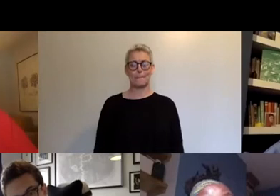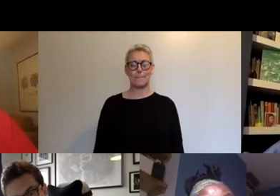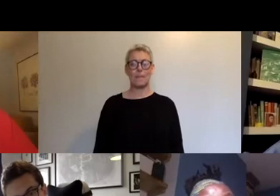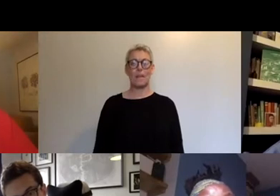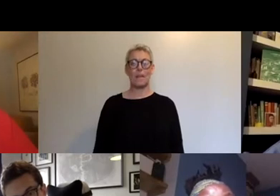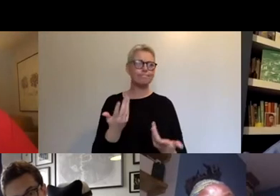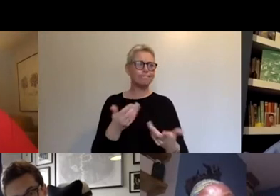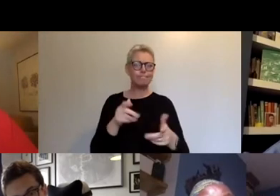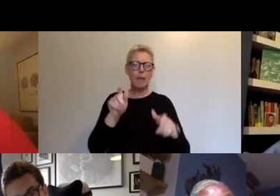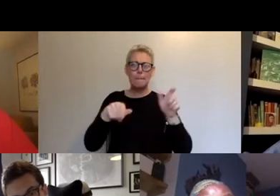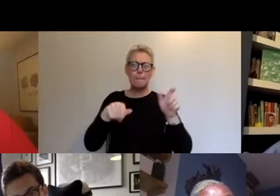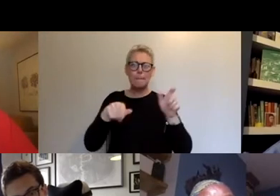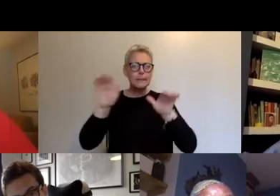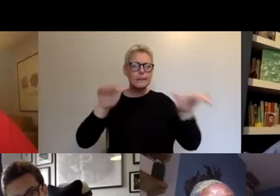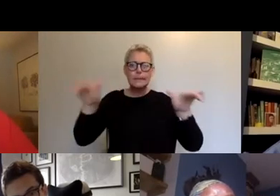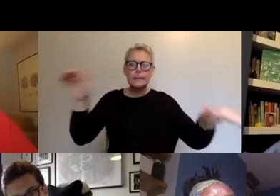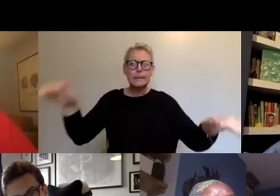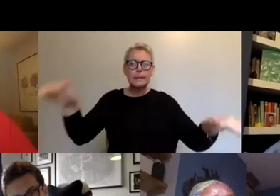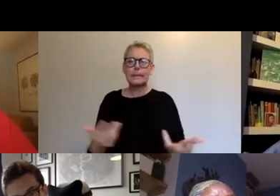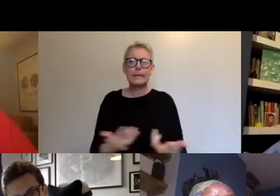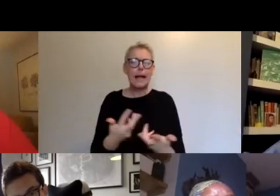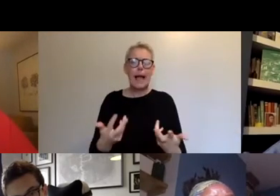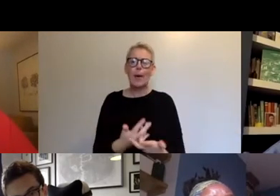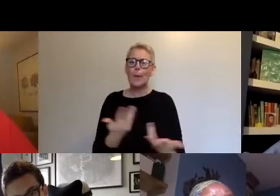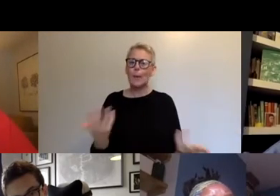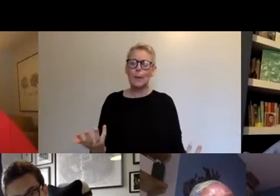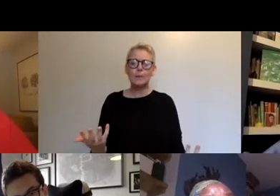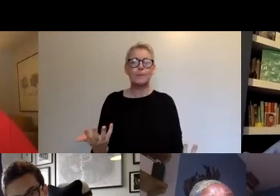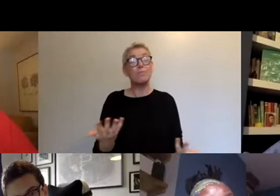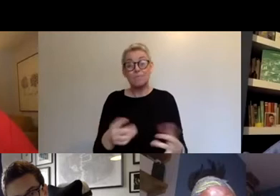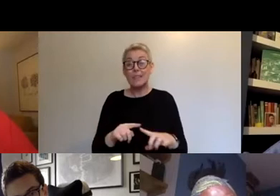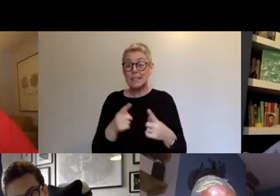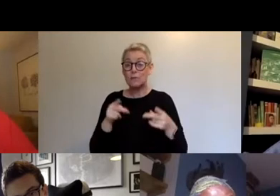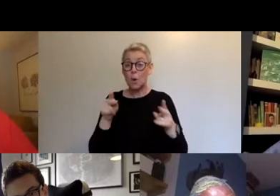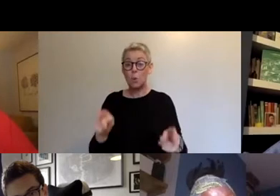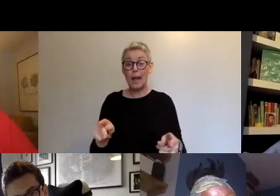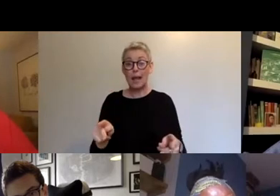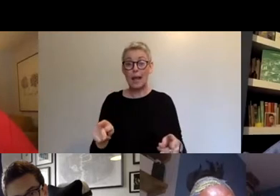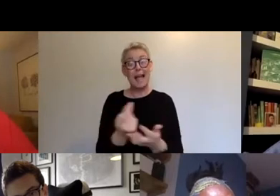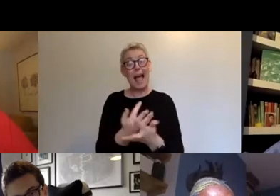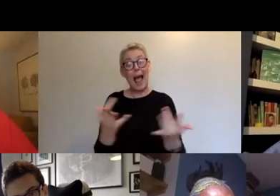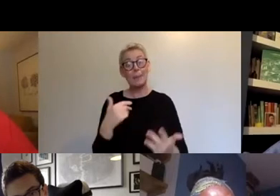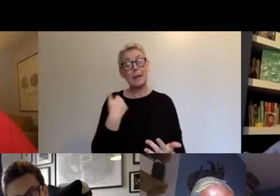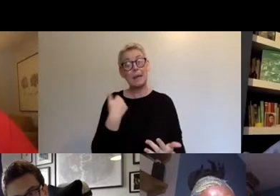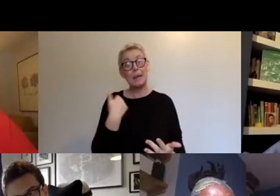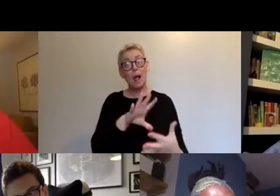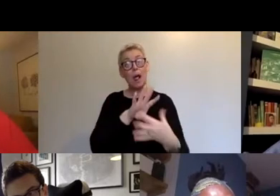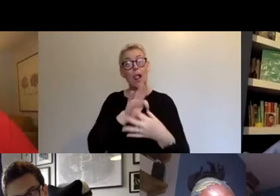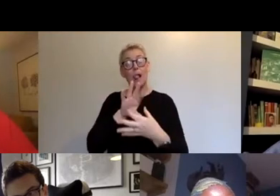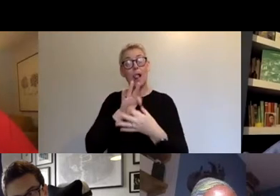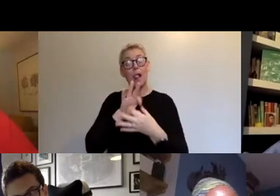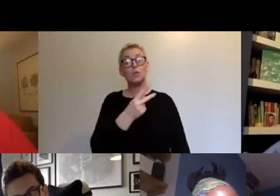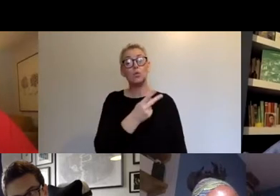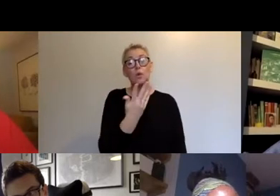reaching our region, reaching audiences. We had a reach of 250,000 during the two week